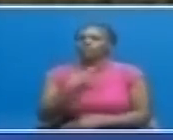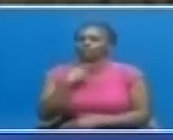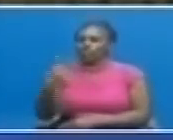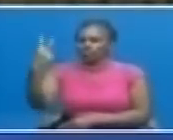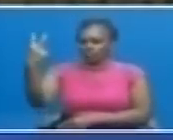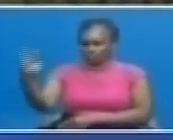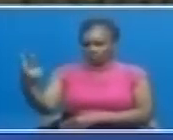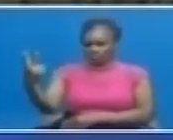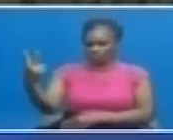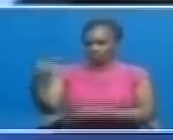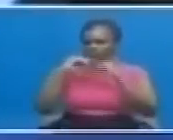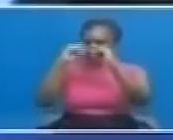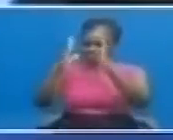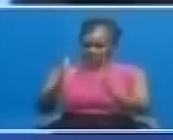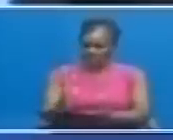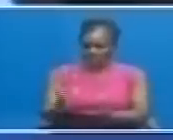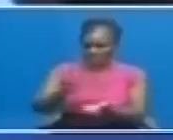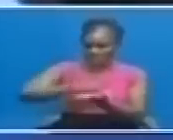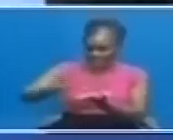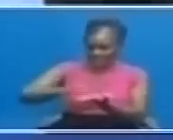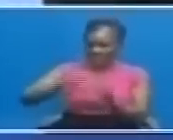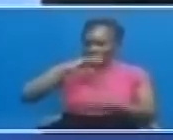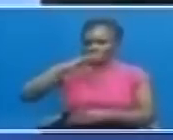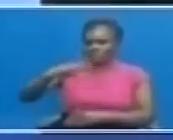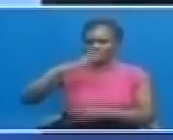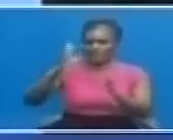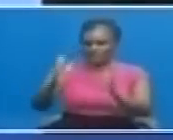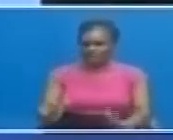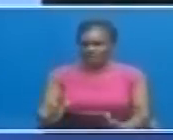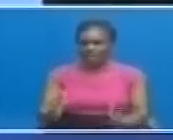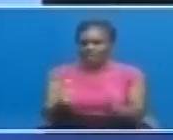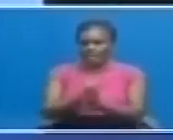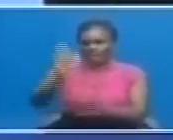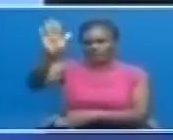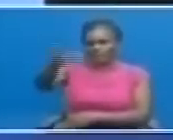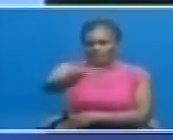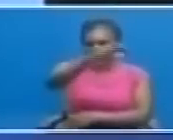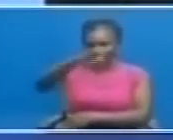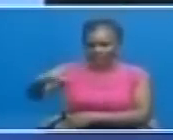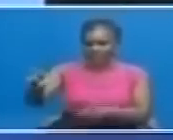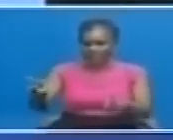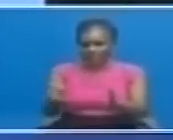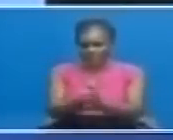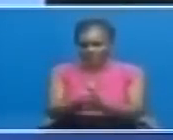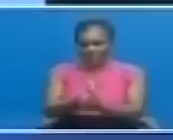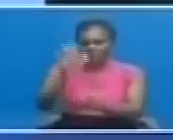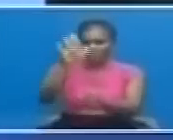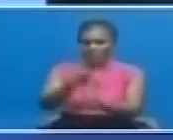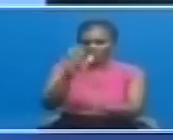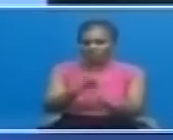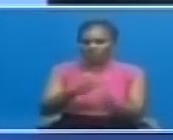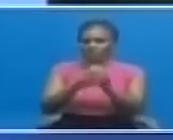Post-Primary Education Teachers, KUPET, has written to the Speaker and Clerk of the National Assembly, as well as the majority and minority